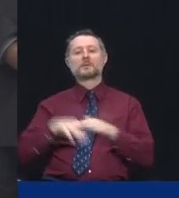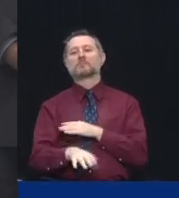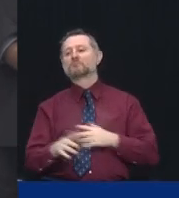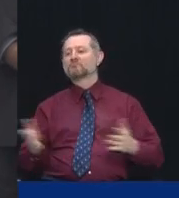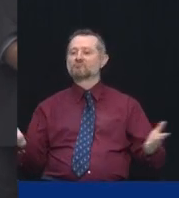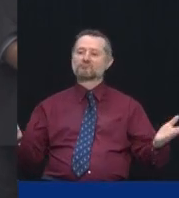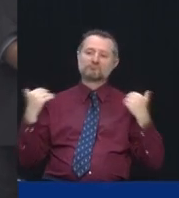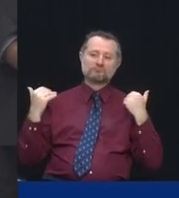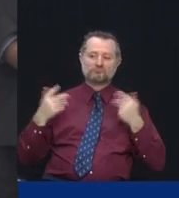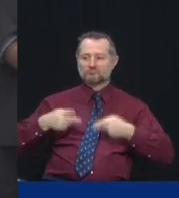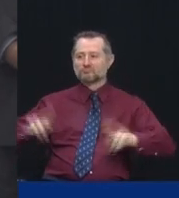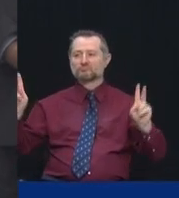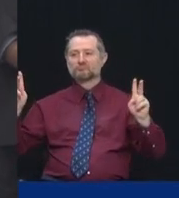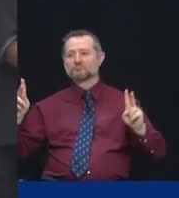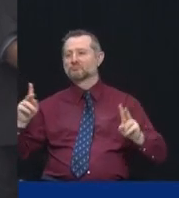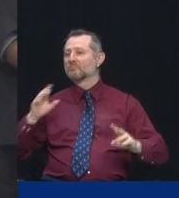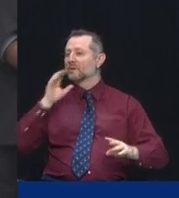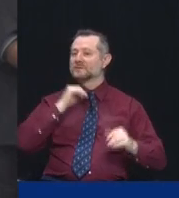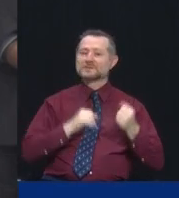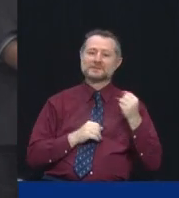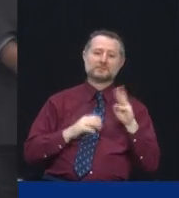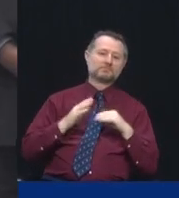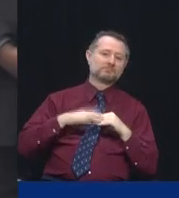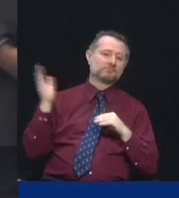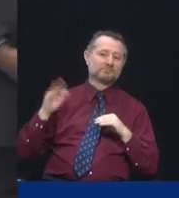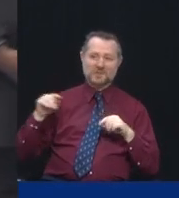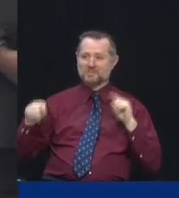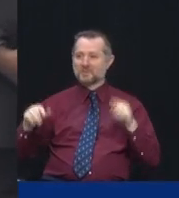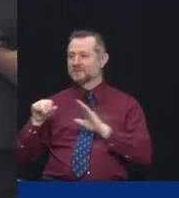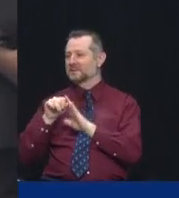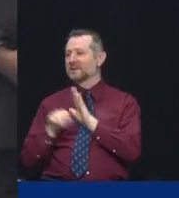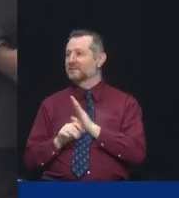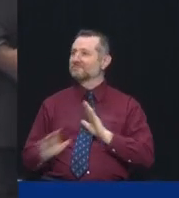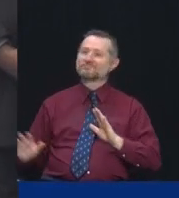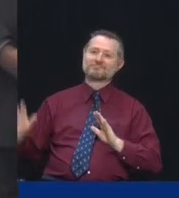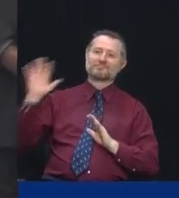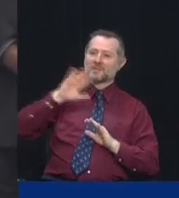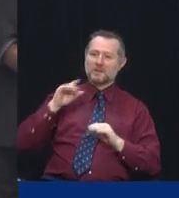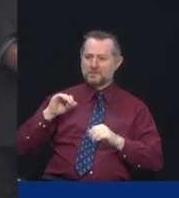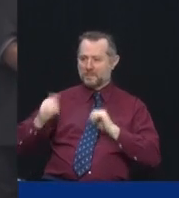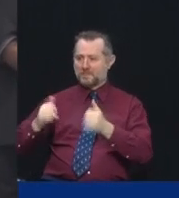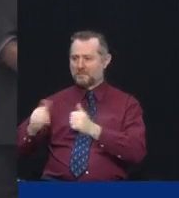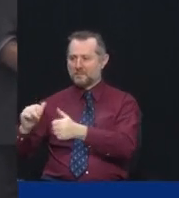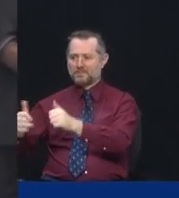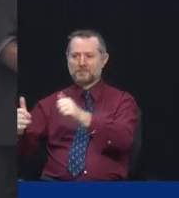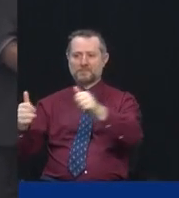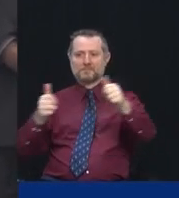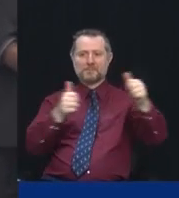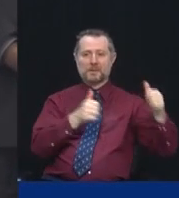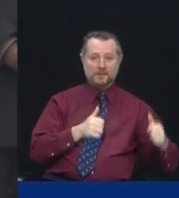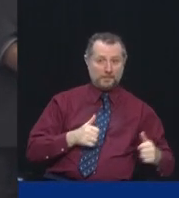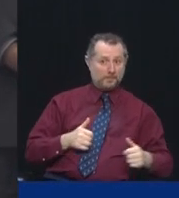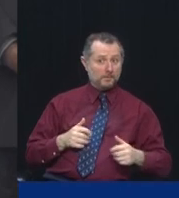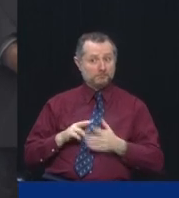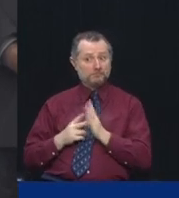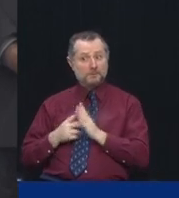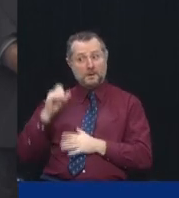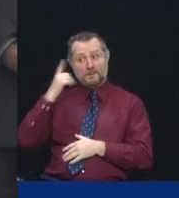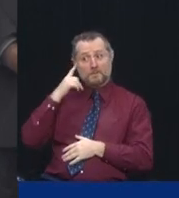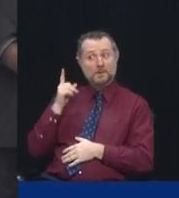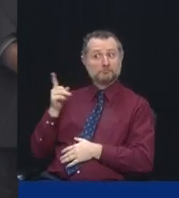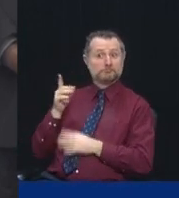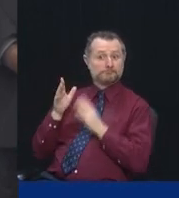up at all state-run mass vaccination sites. Now, the governor is expanding access